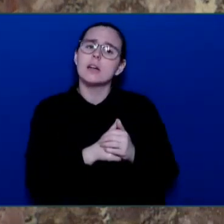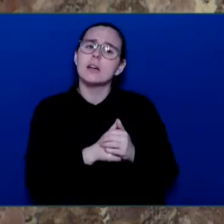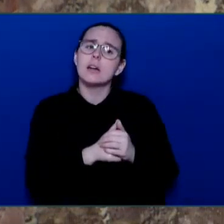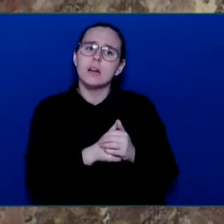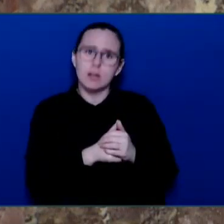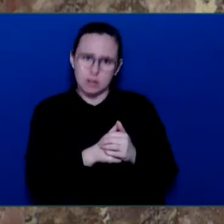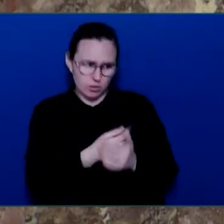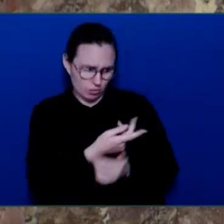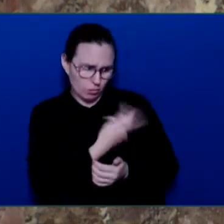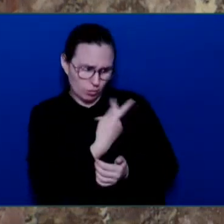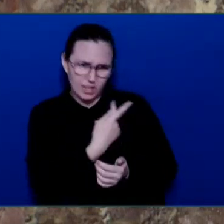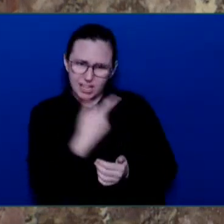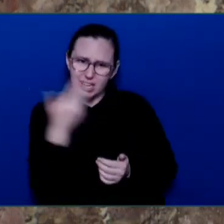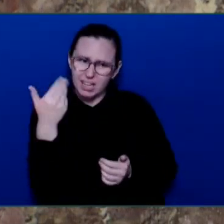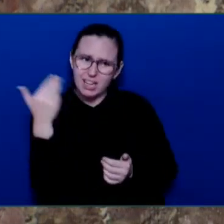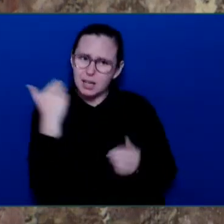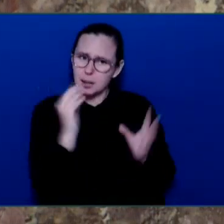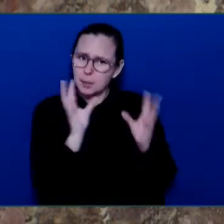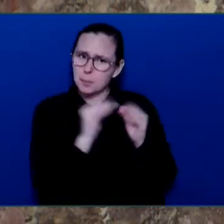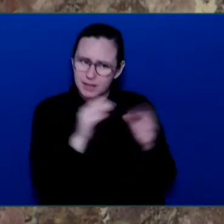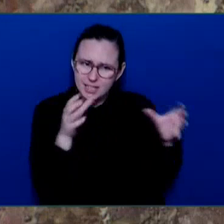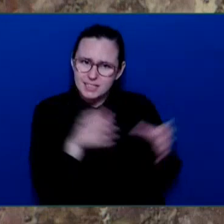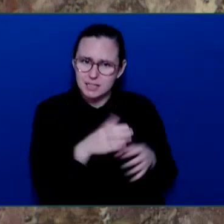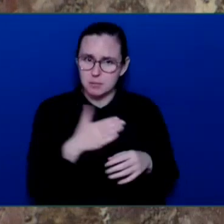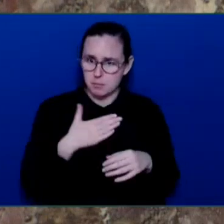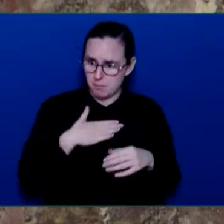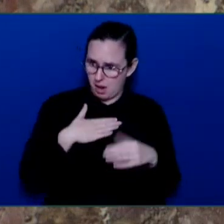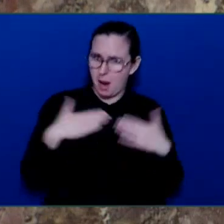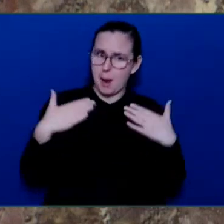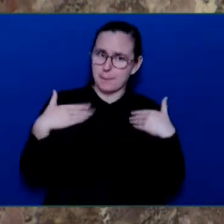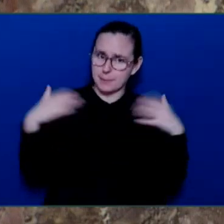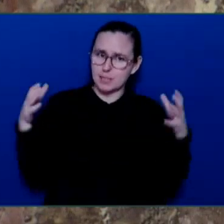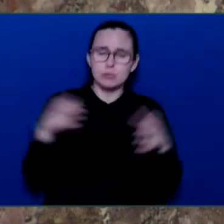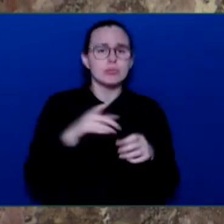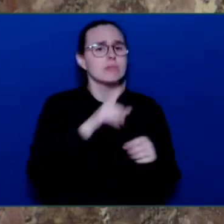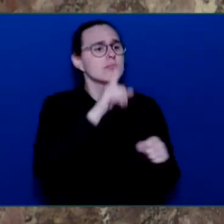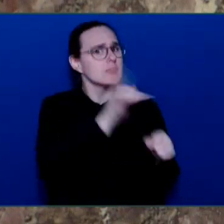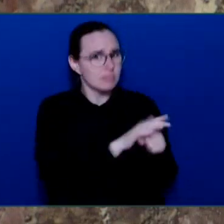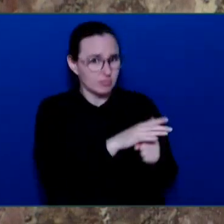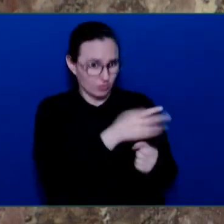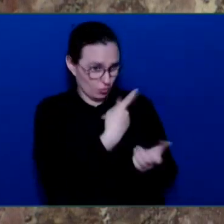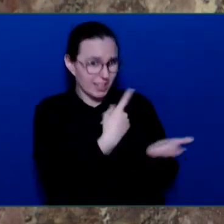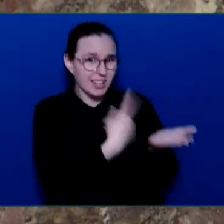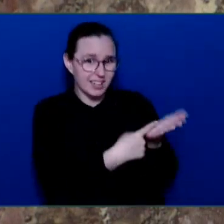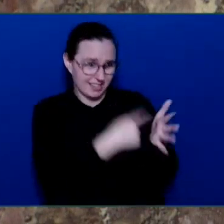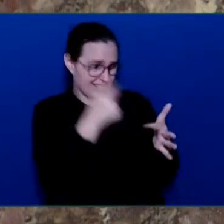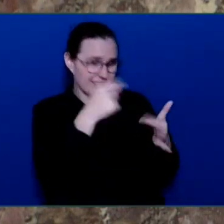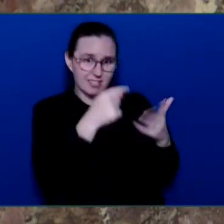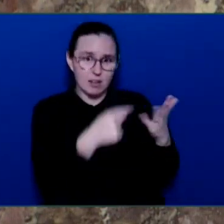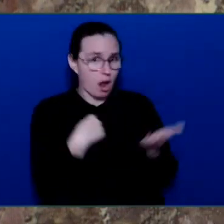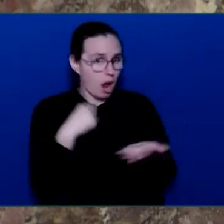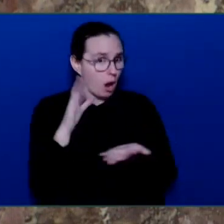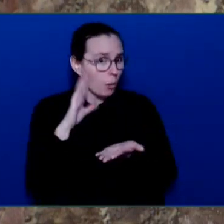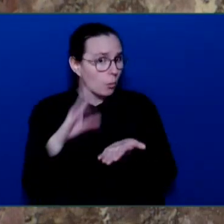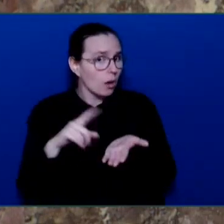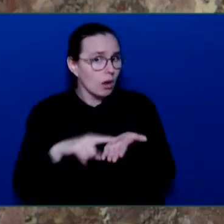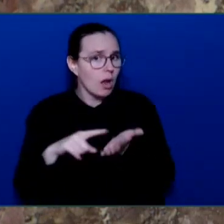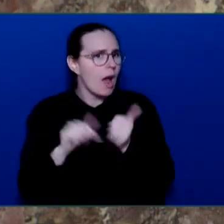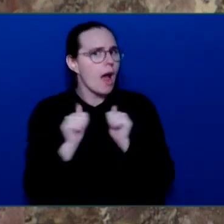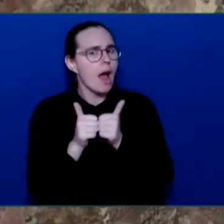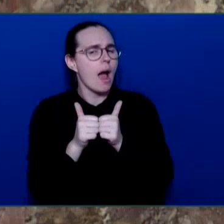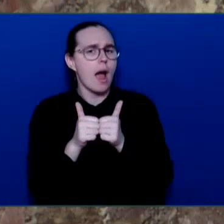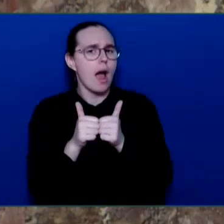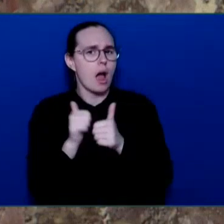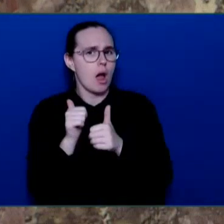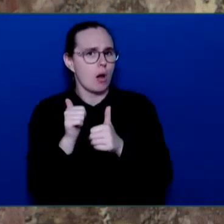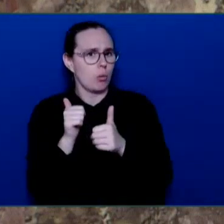look at some of the things that we discussed in terms of how they could be implemented. And also made it very clear, as did the Minister of